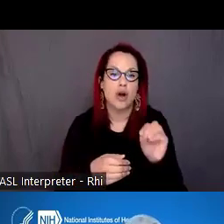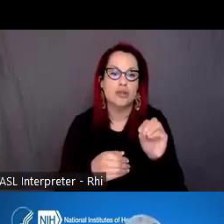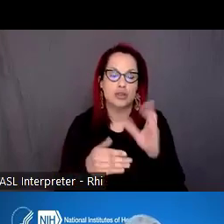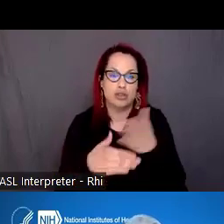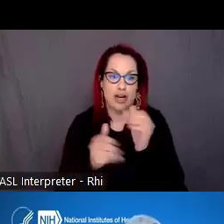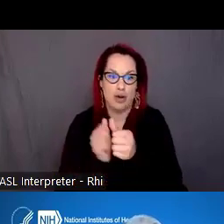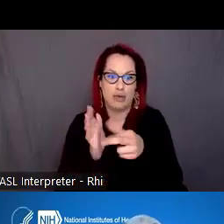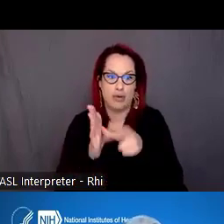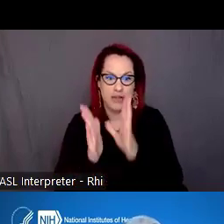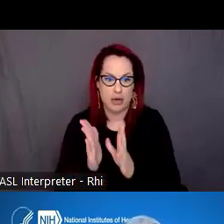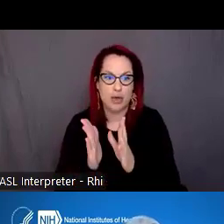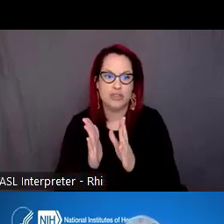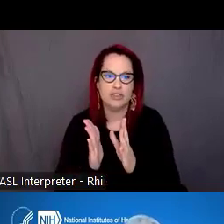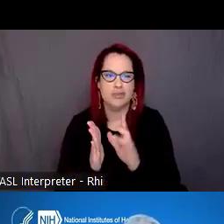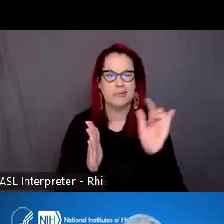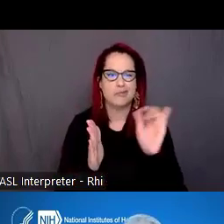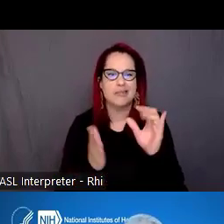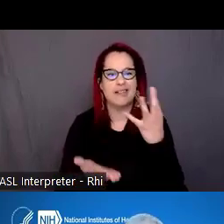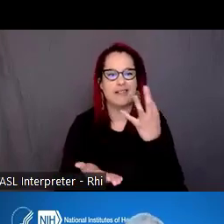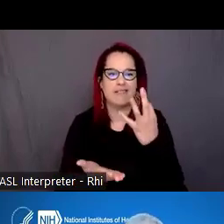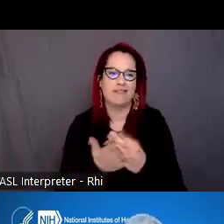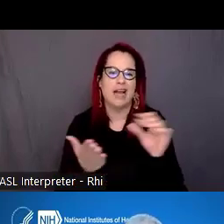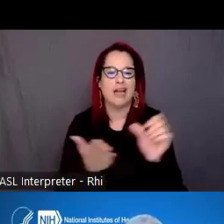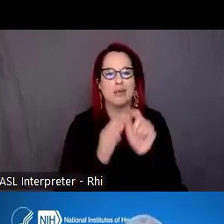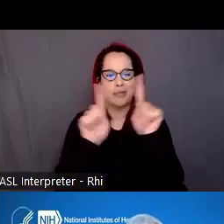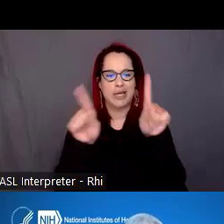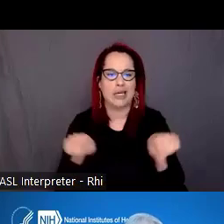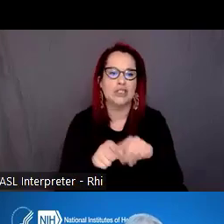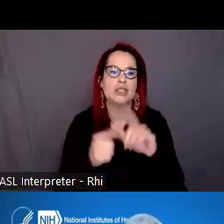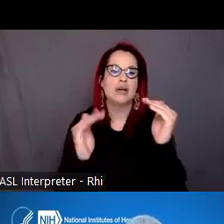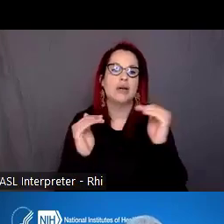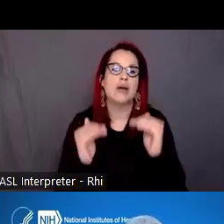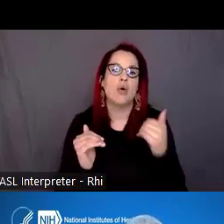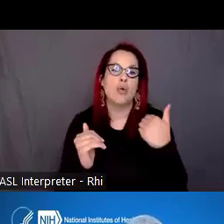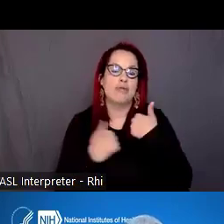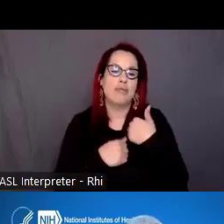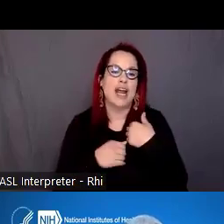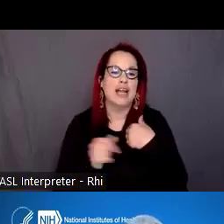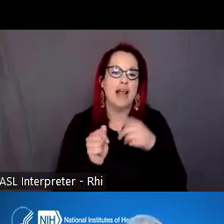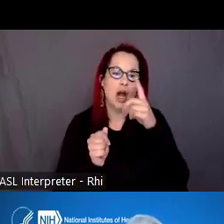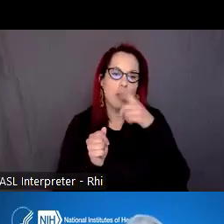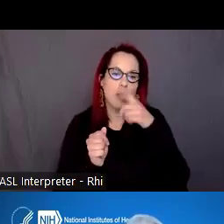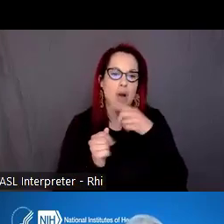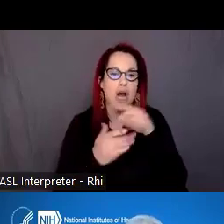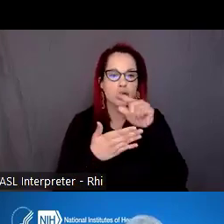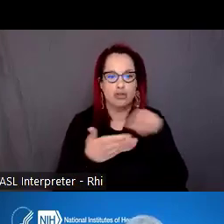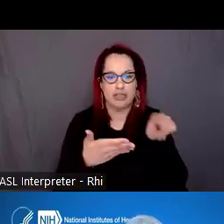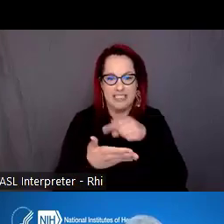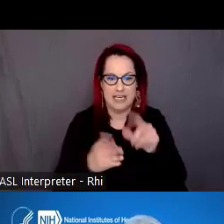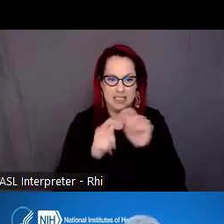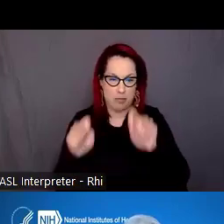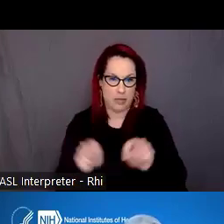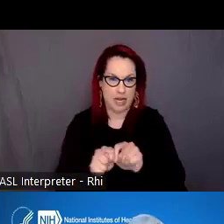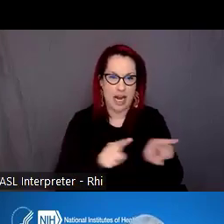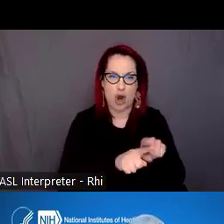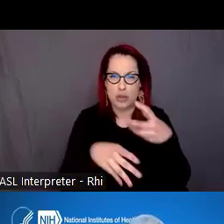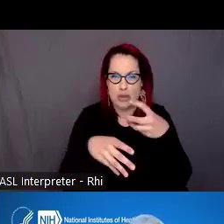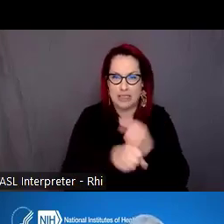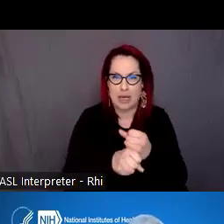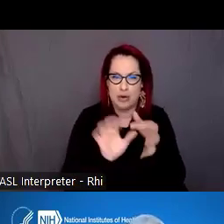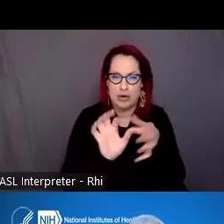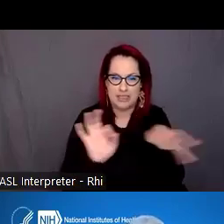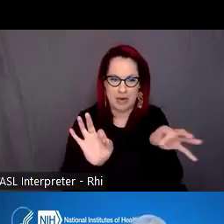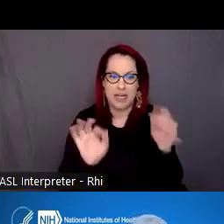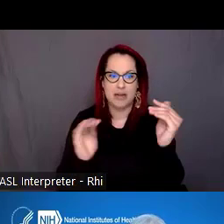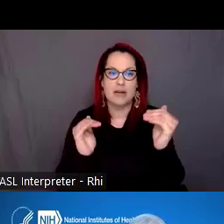officials. We have mock-ups of critique template and the summary statements. We have reissue guidance, and we even